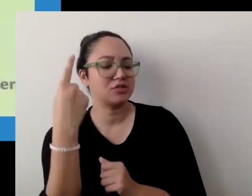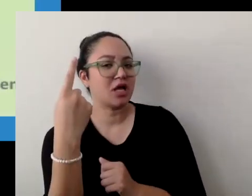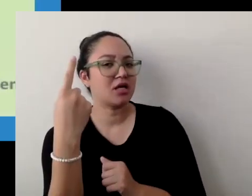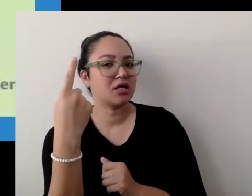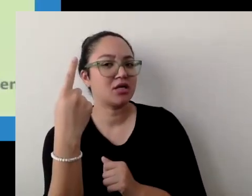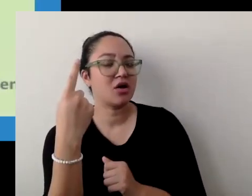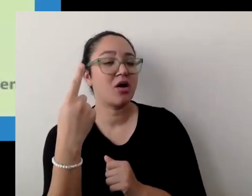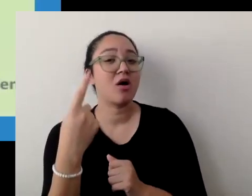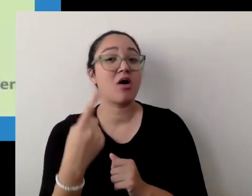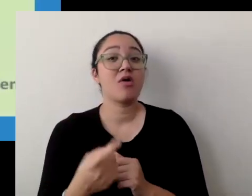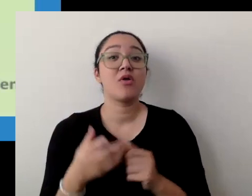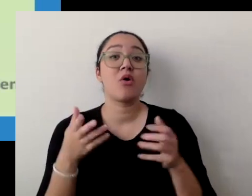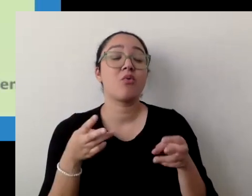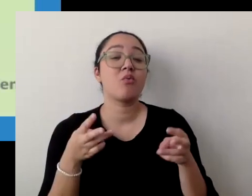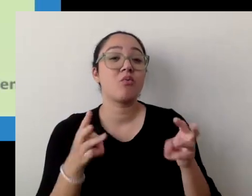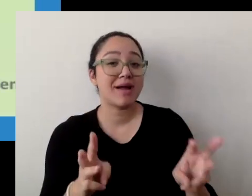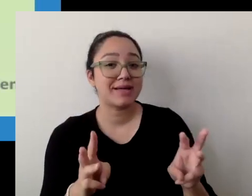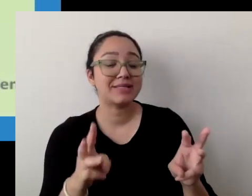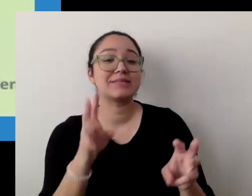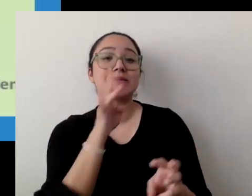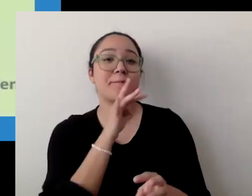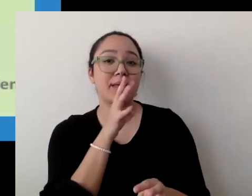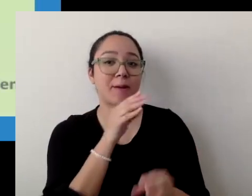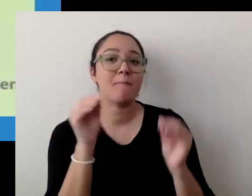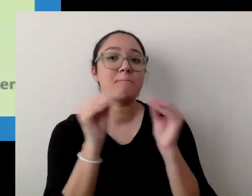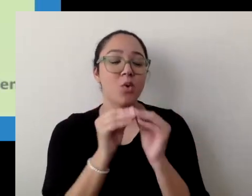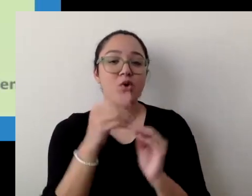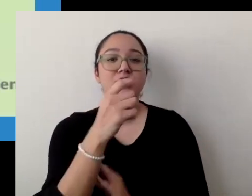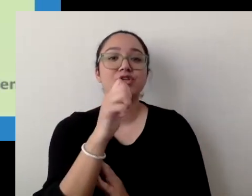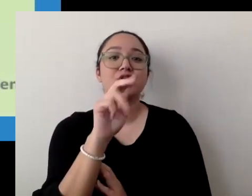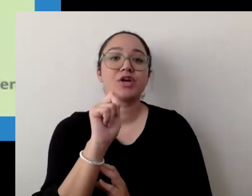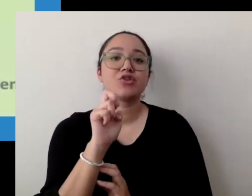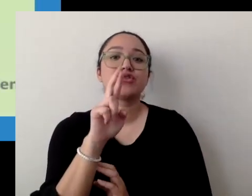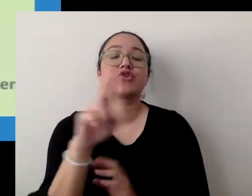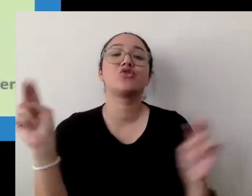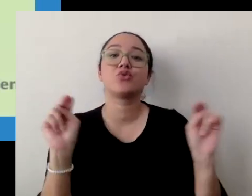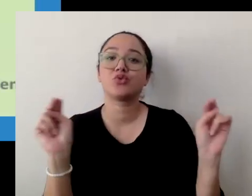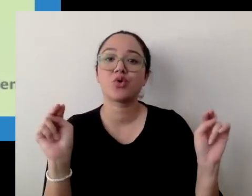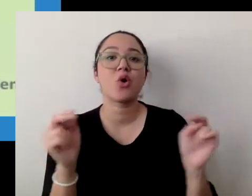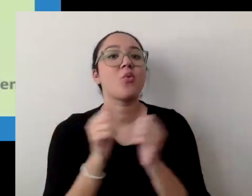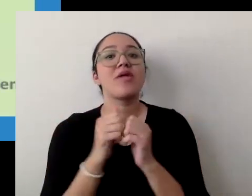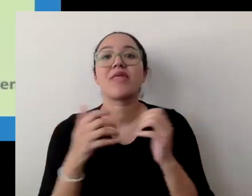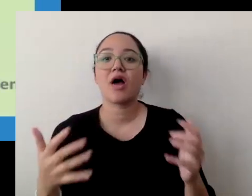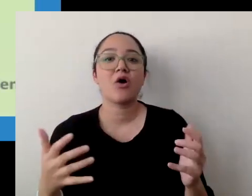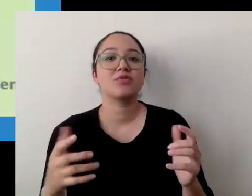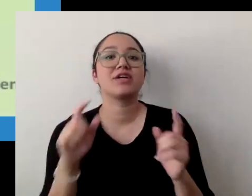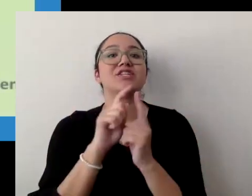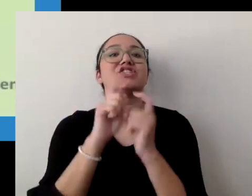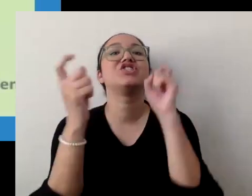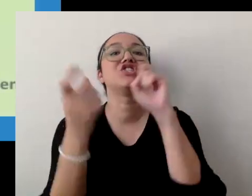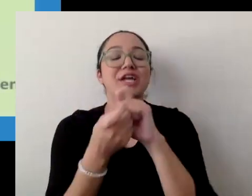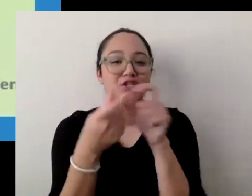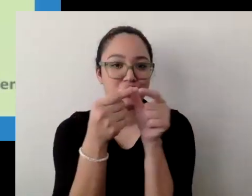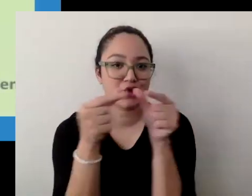So there are ways of speaking more gender neutral in Spanish without altering the Mm,